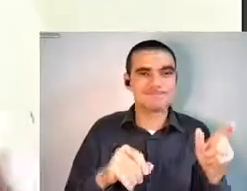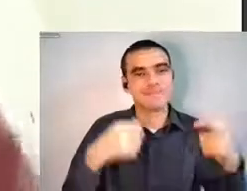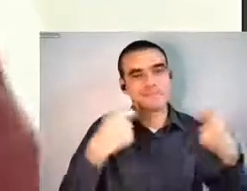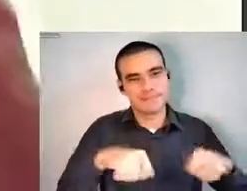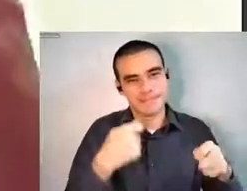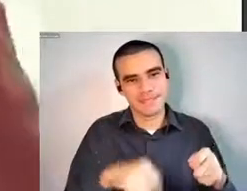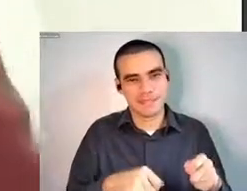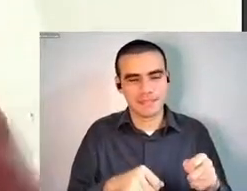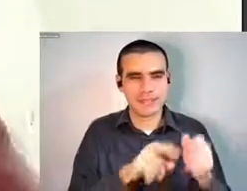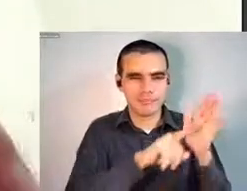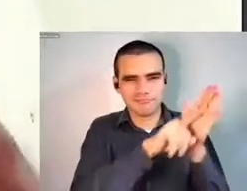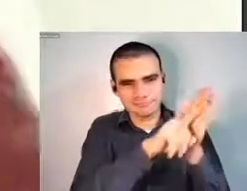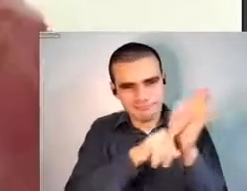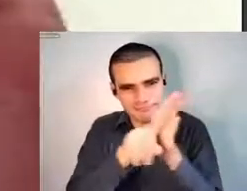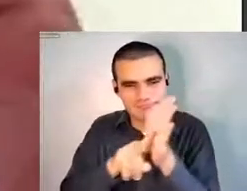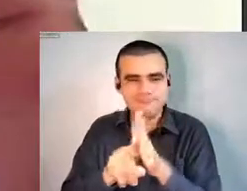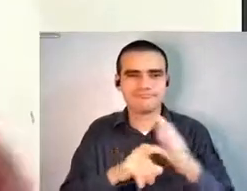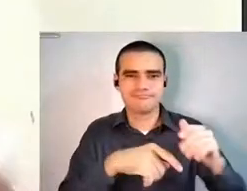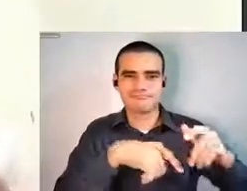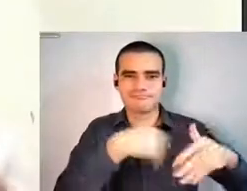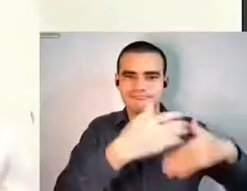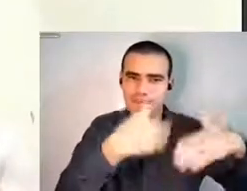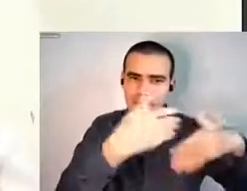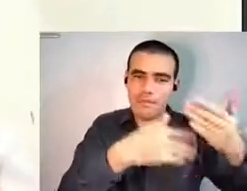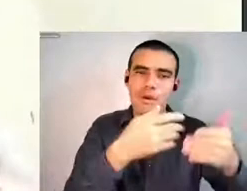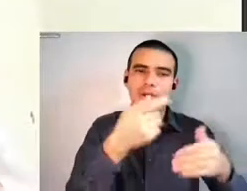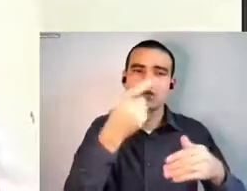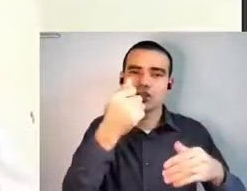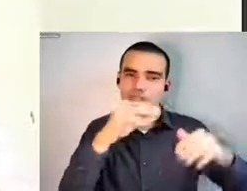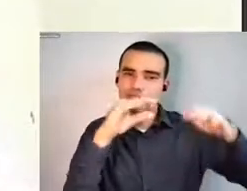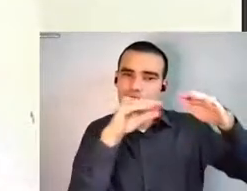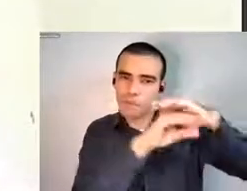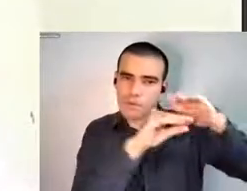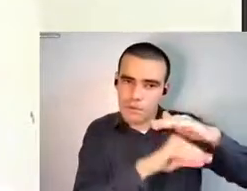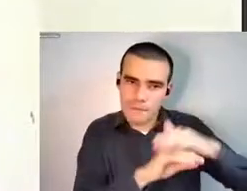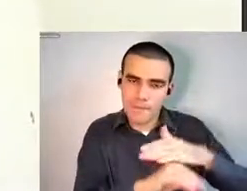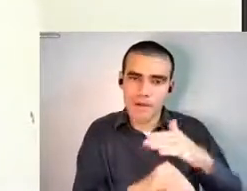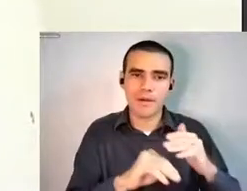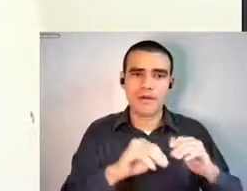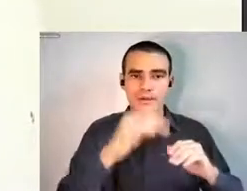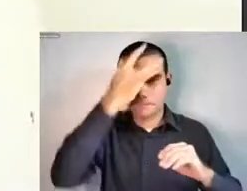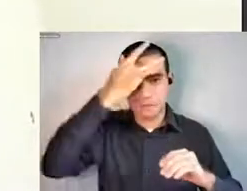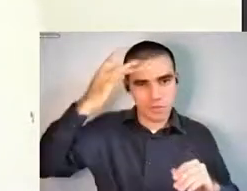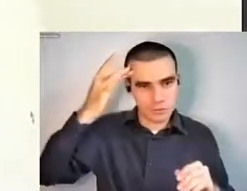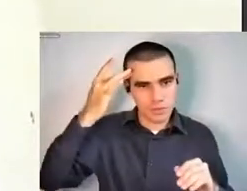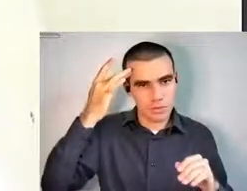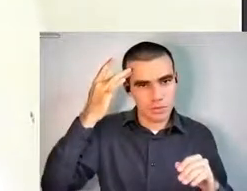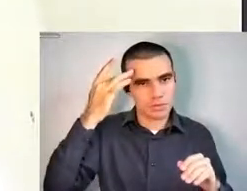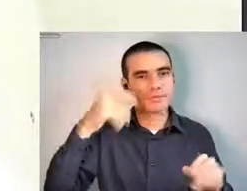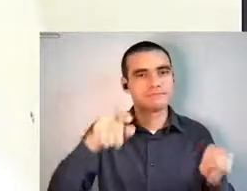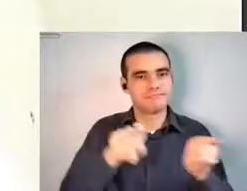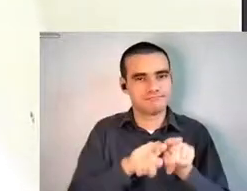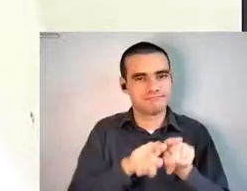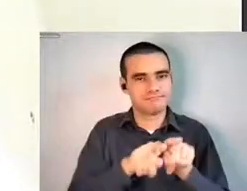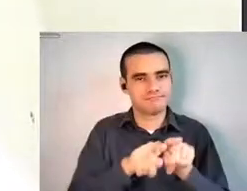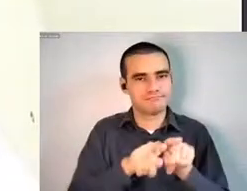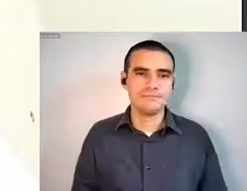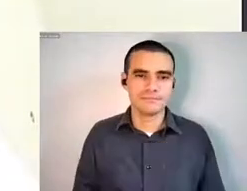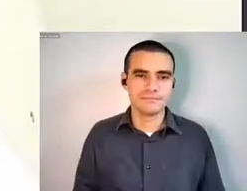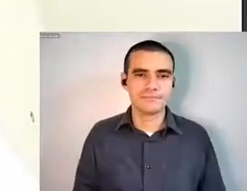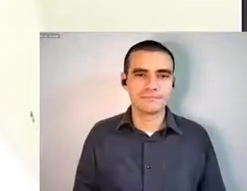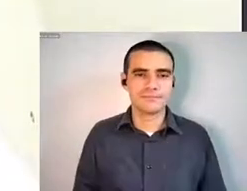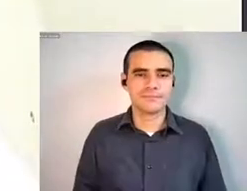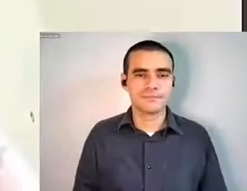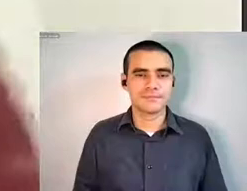We need research and development, investment in human resources. I could